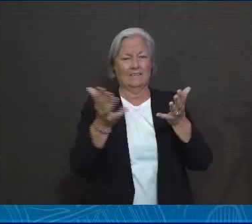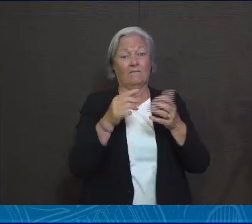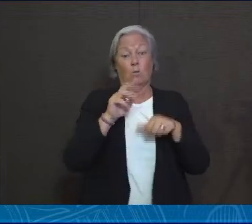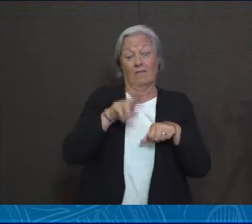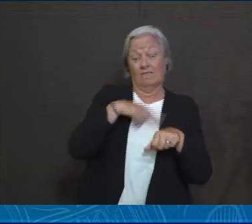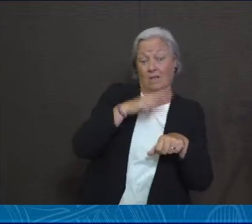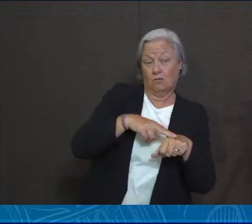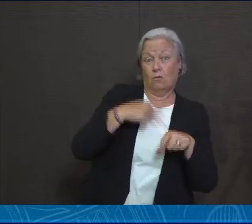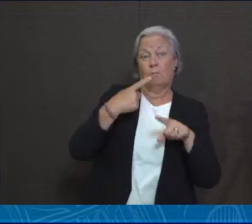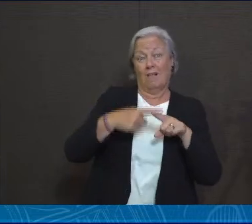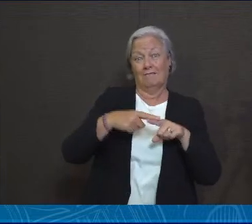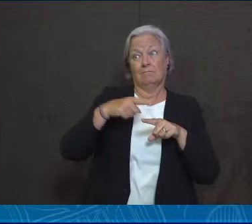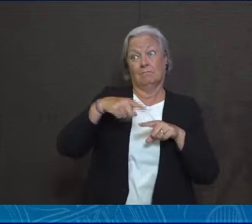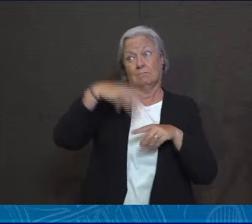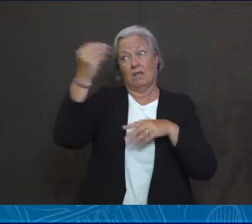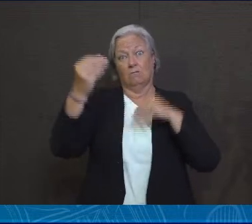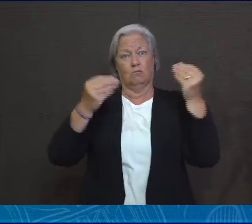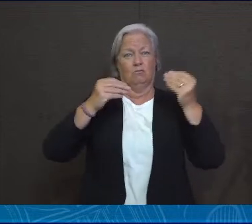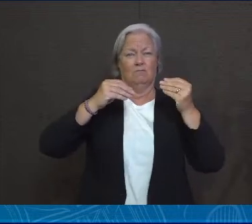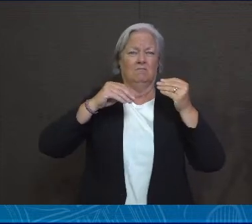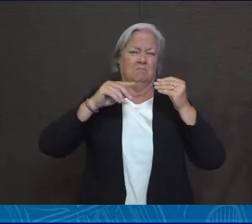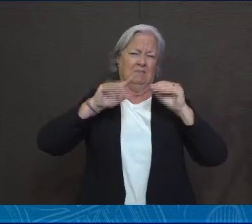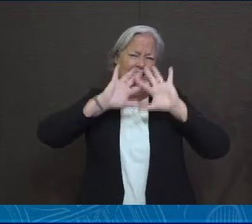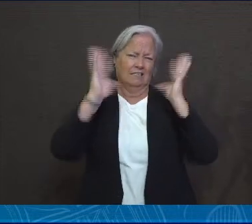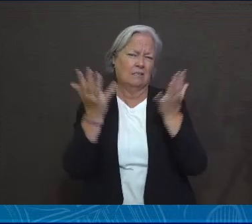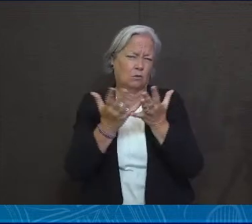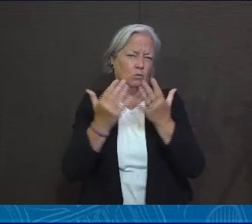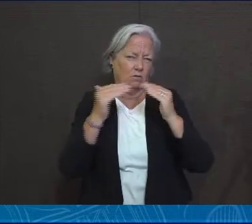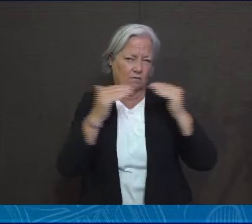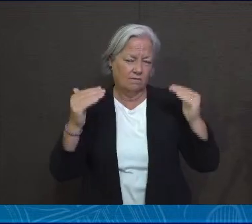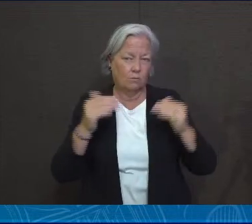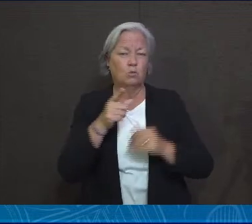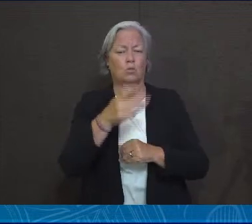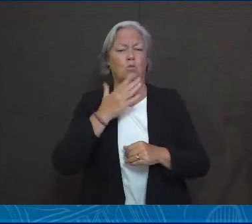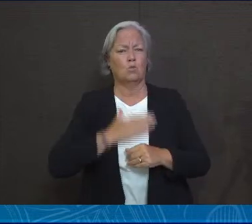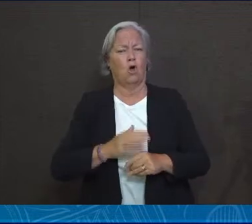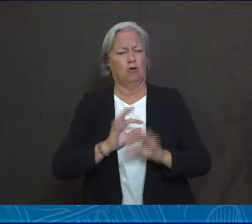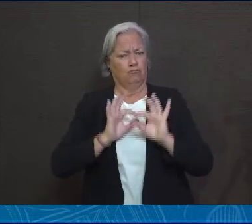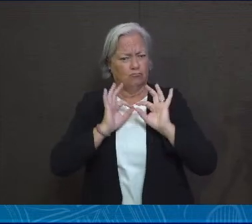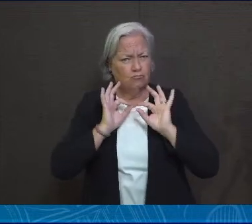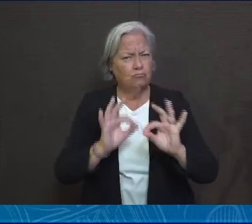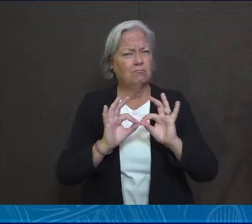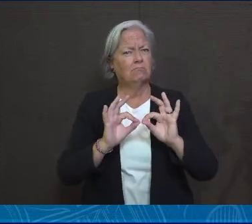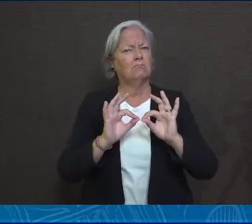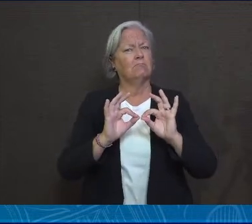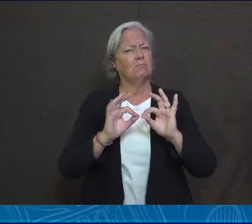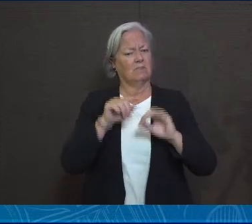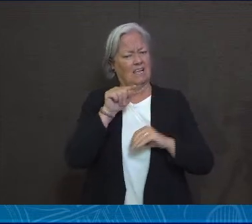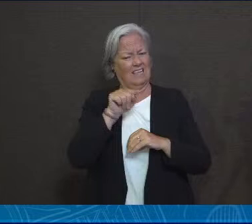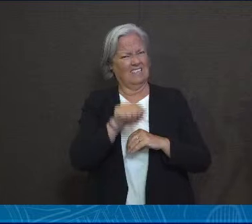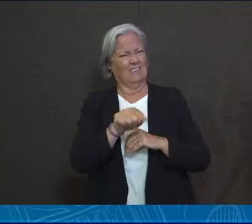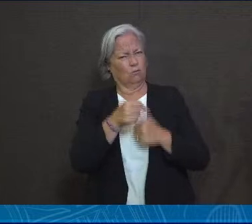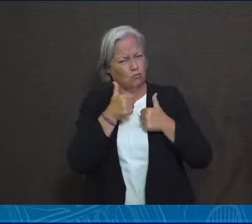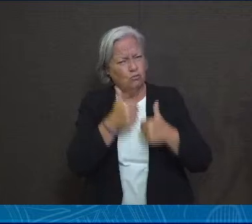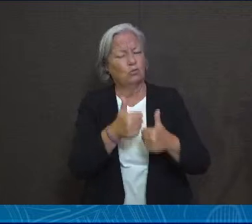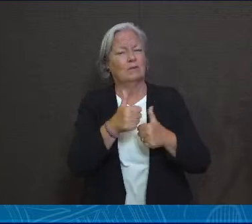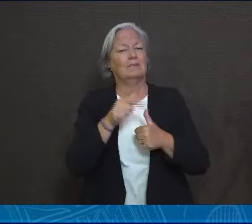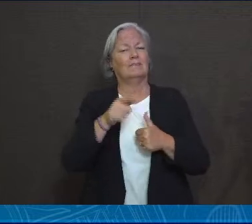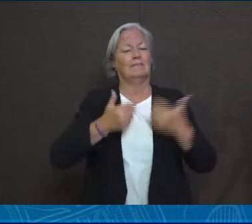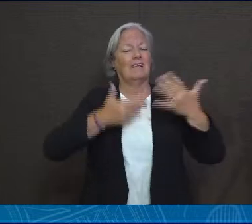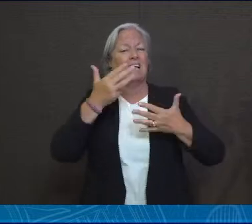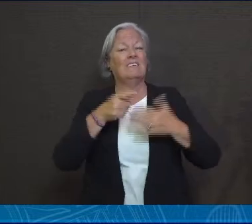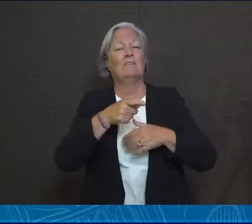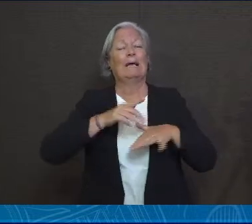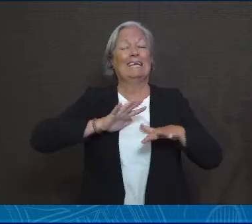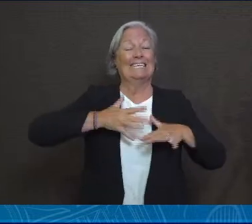and international levels. Without reliable data, it becomes difficult to make informed decisions